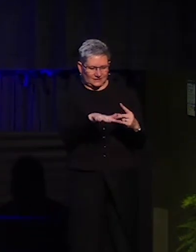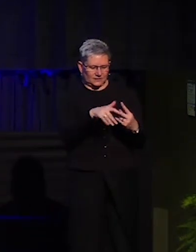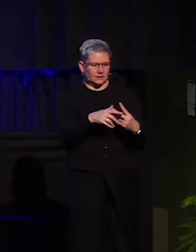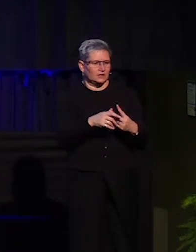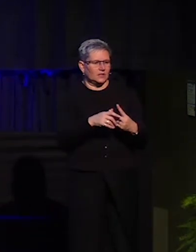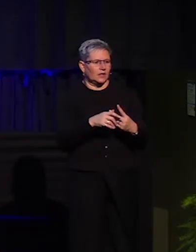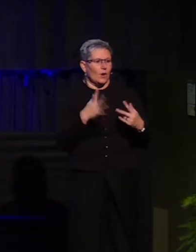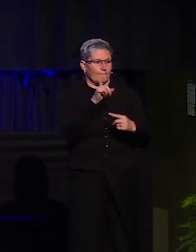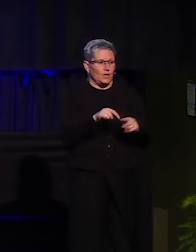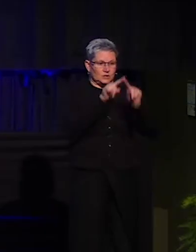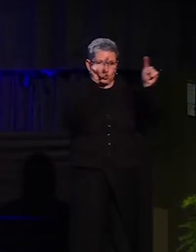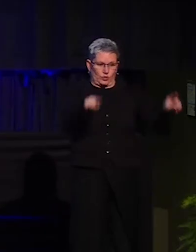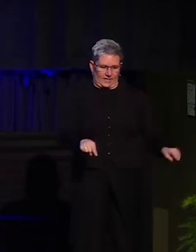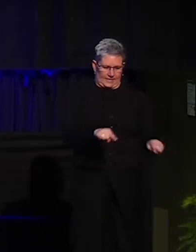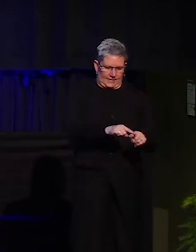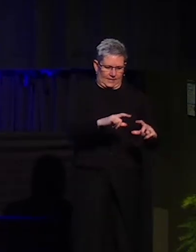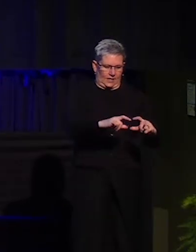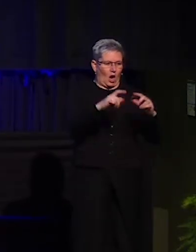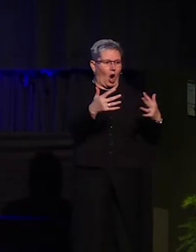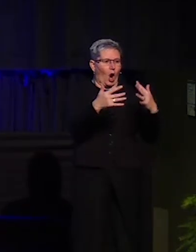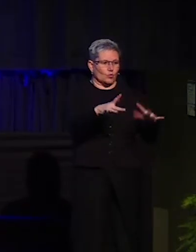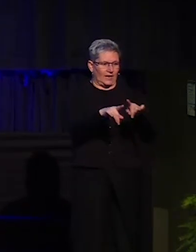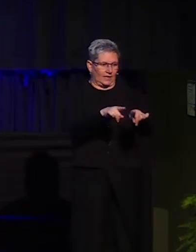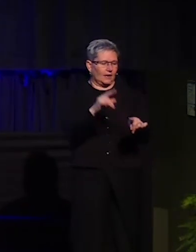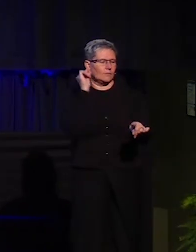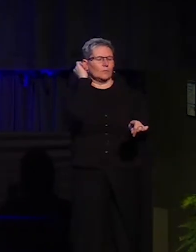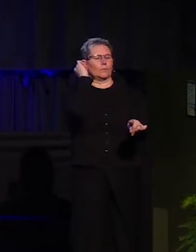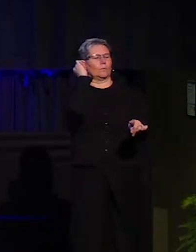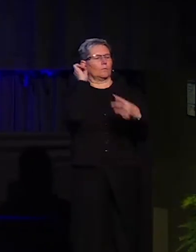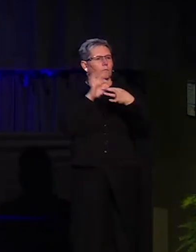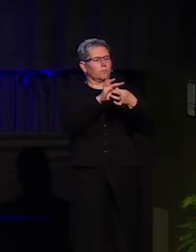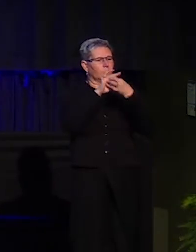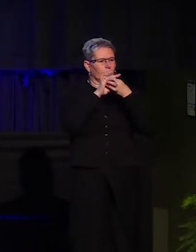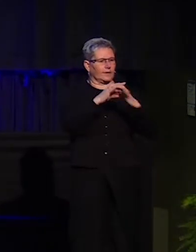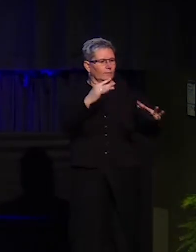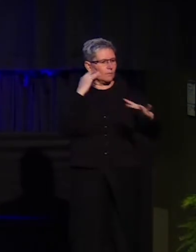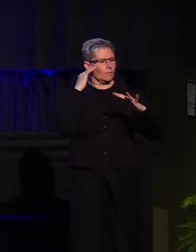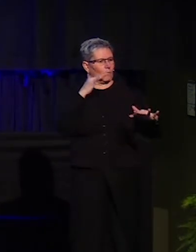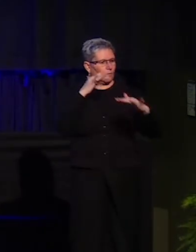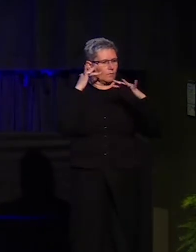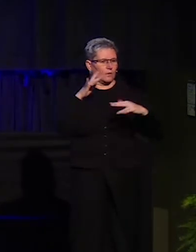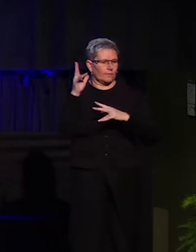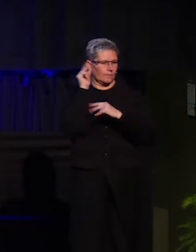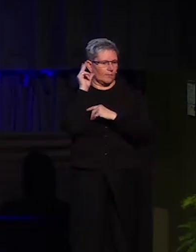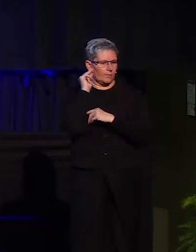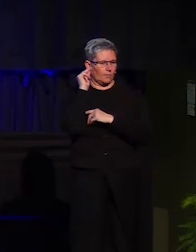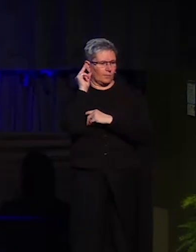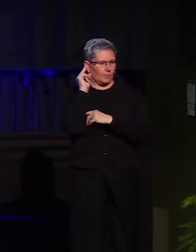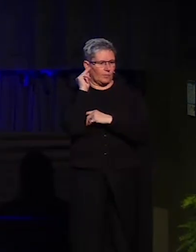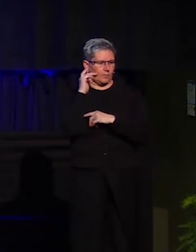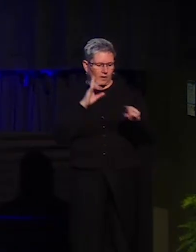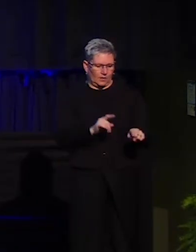Specifically for a screen reader user, they already have audio in their ears. There's already audio playing. So now they have to press